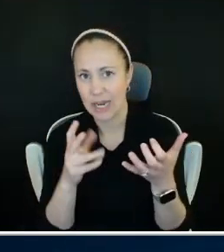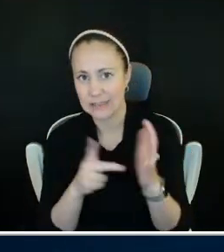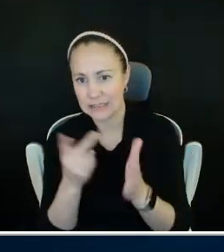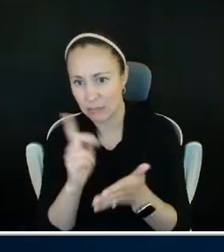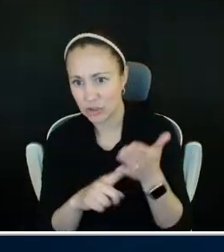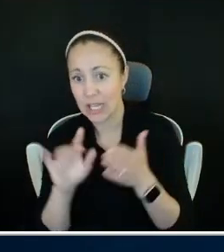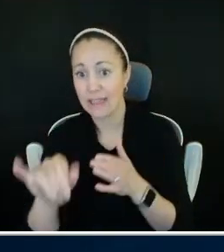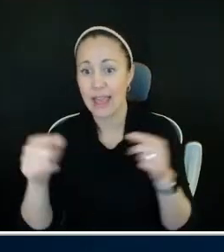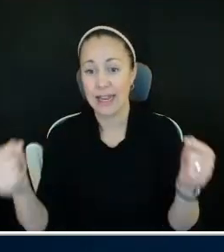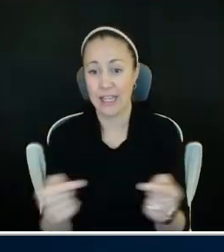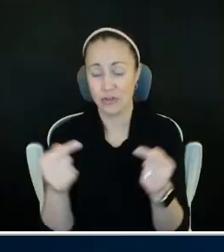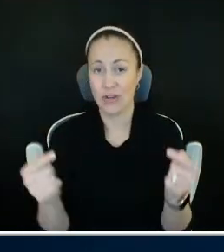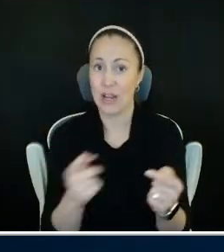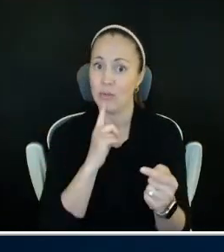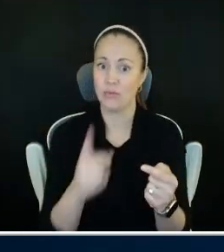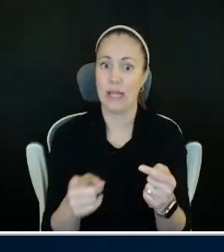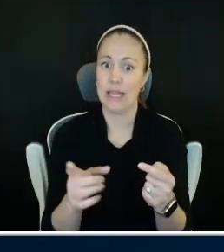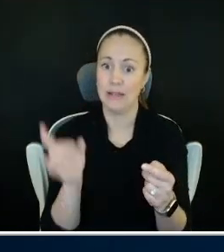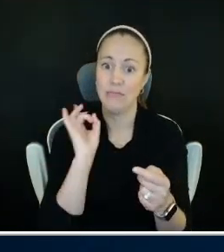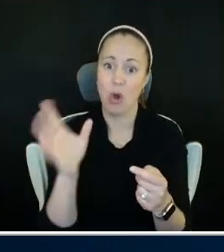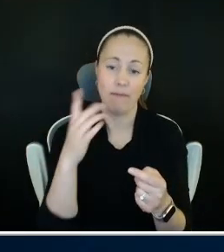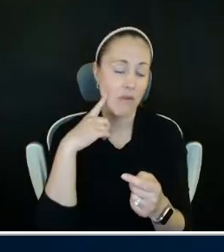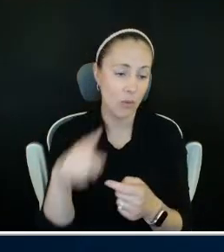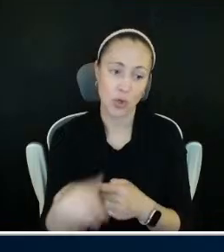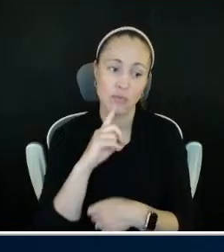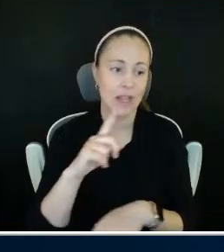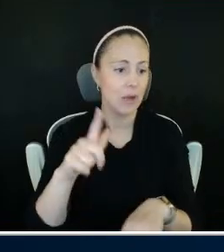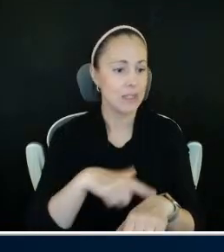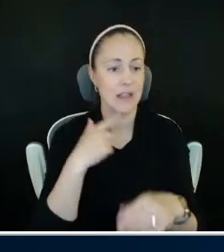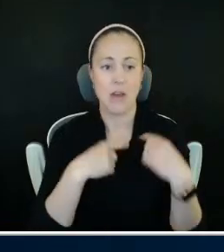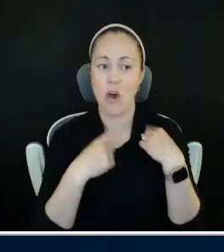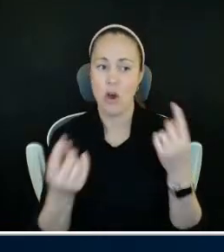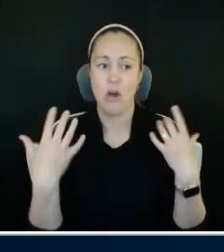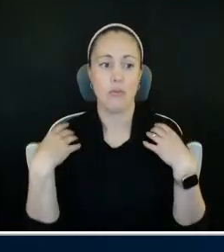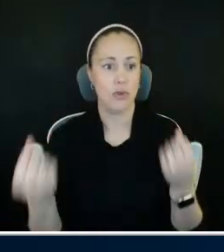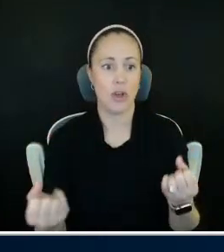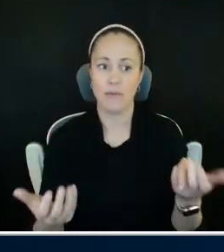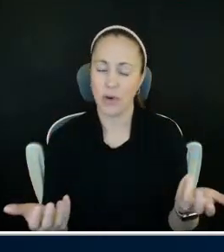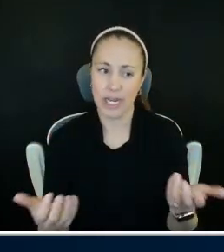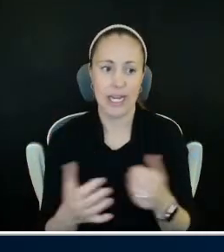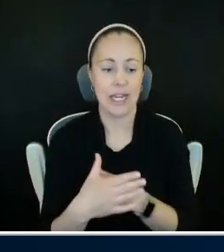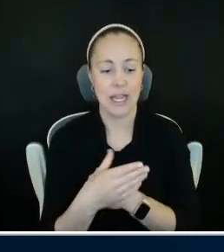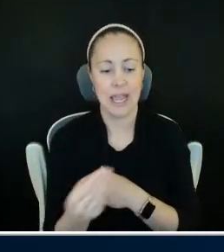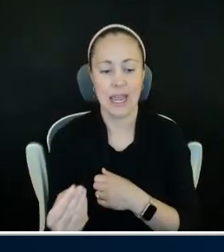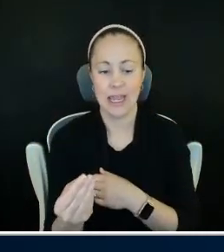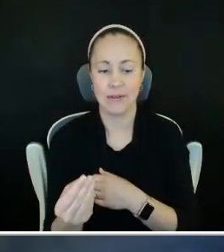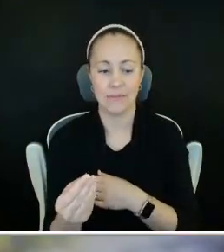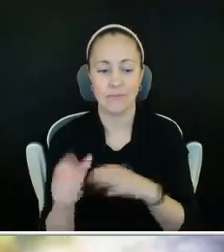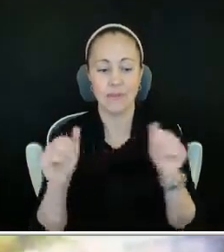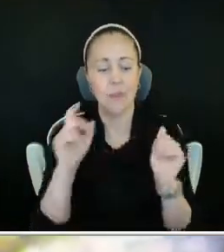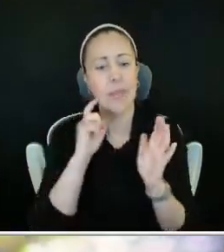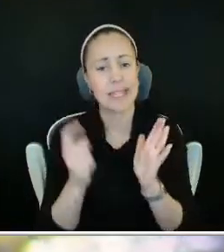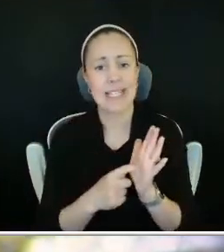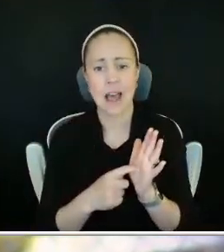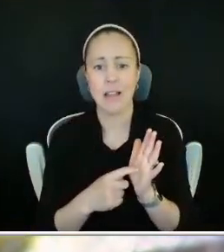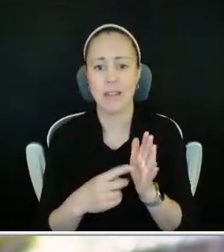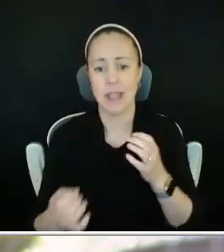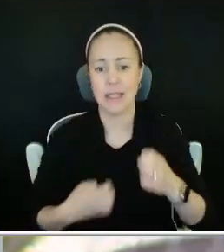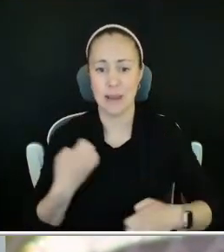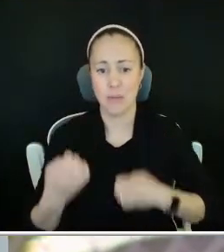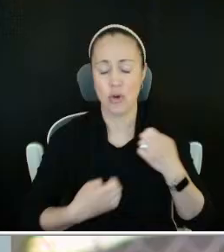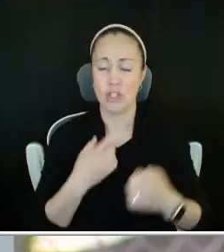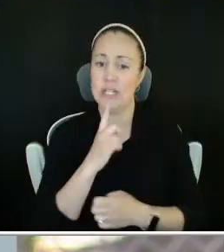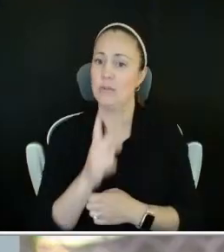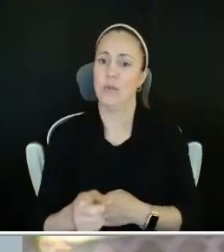you, and it was a long recovery. And we could tell when we watched that interview that the emotions were so close to the surface for you when you